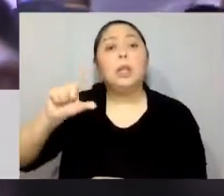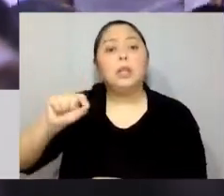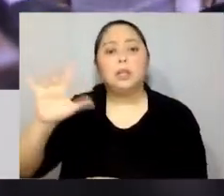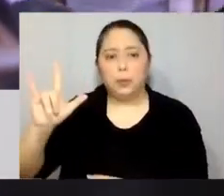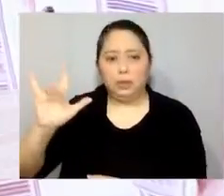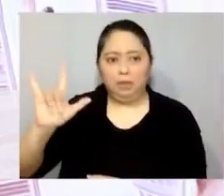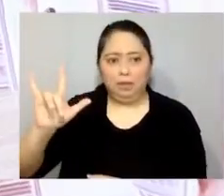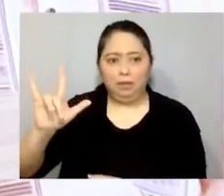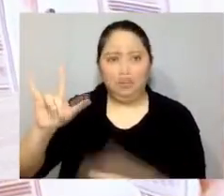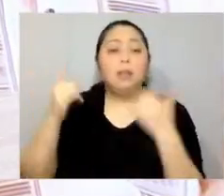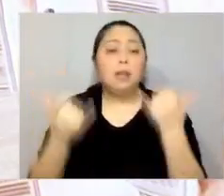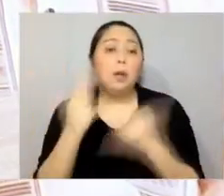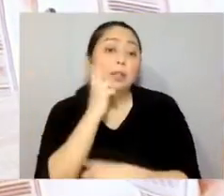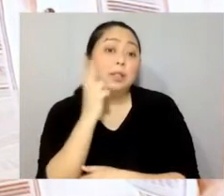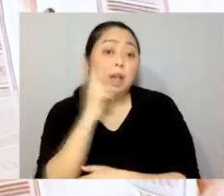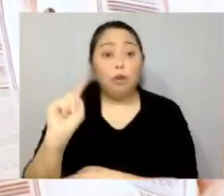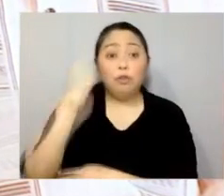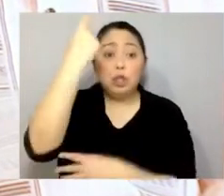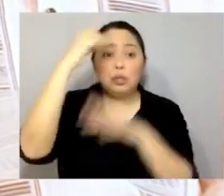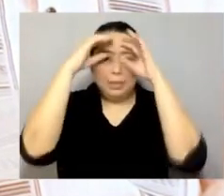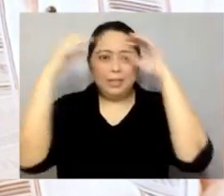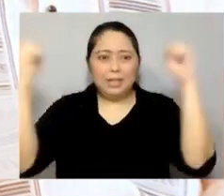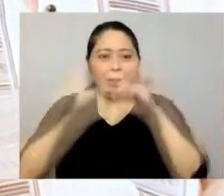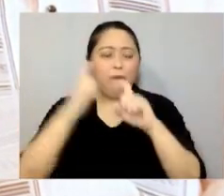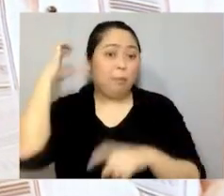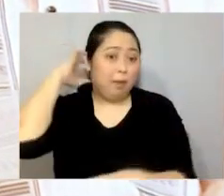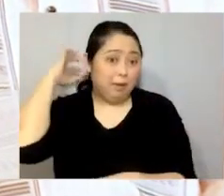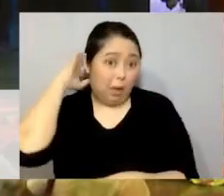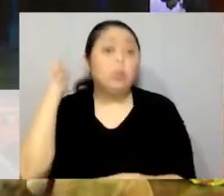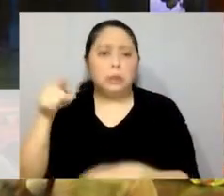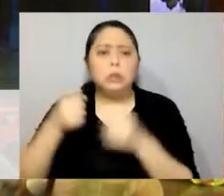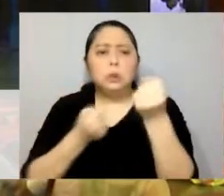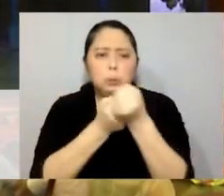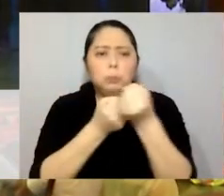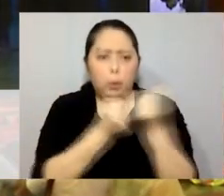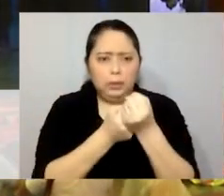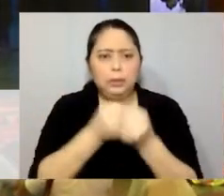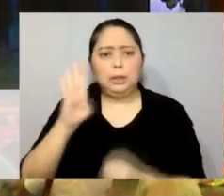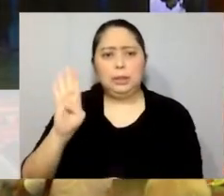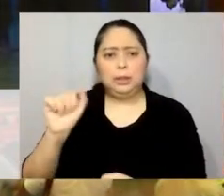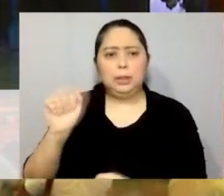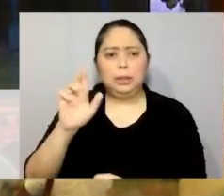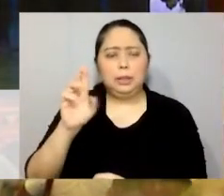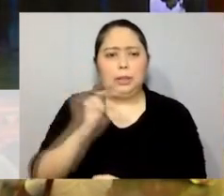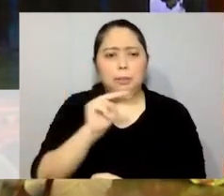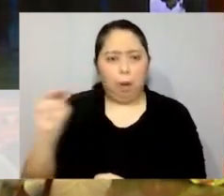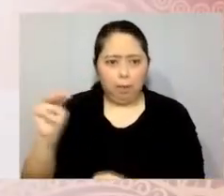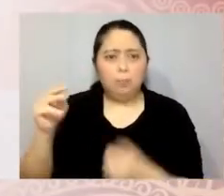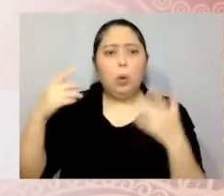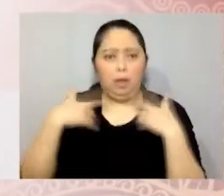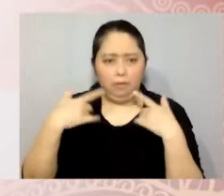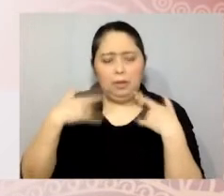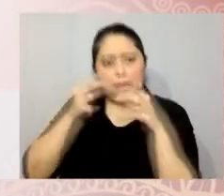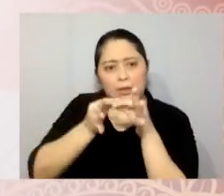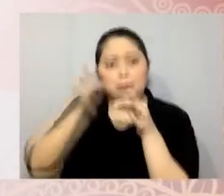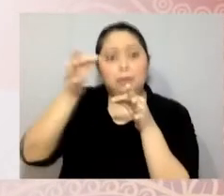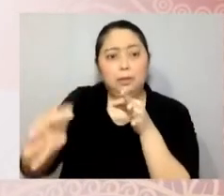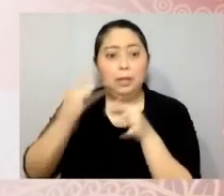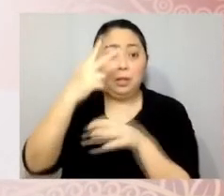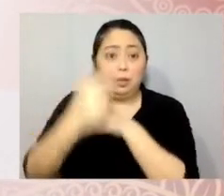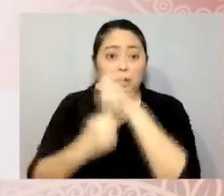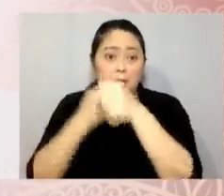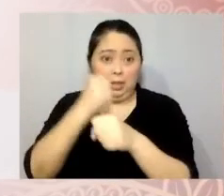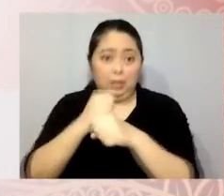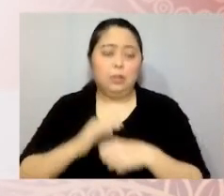from Mindanao, will help Bangsamoro authorities seek an extension of the transition period for the region. The